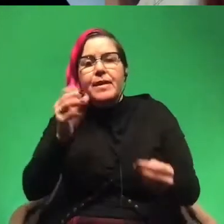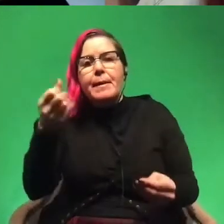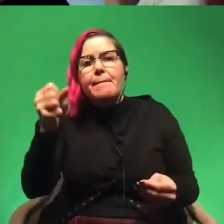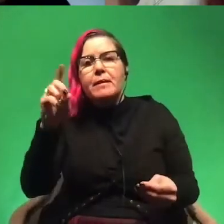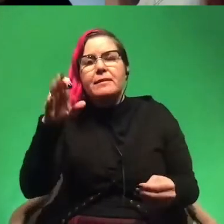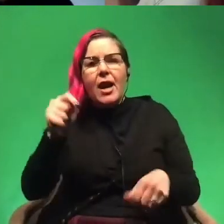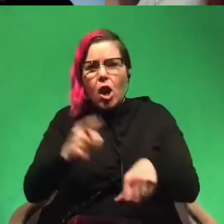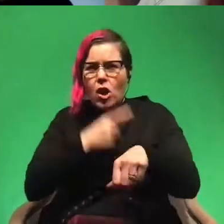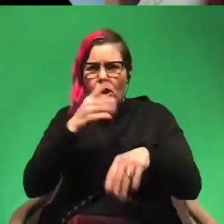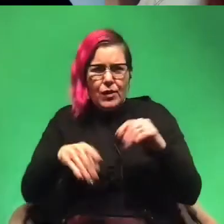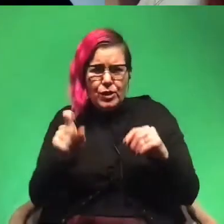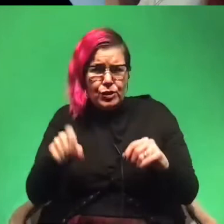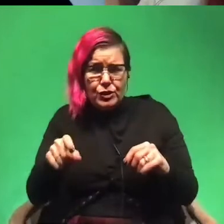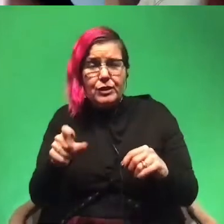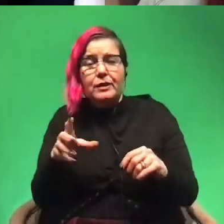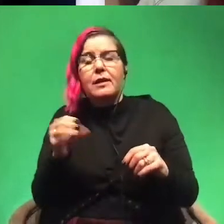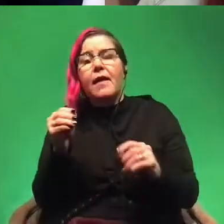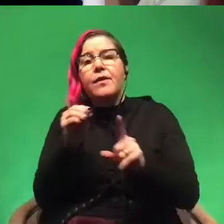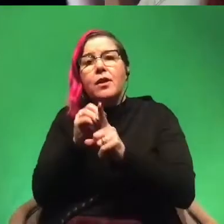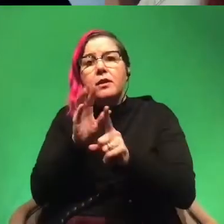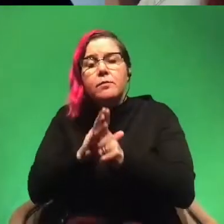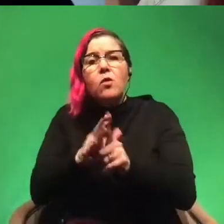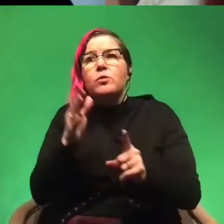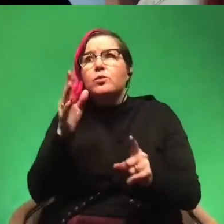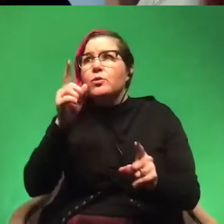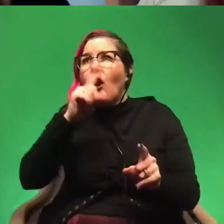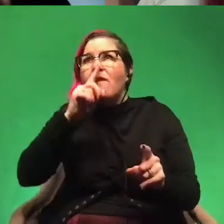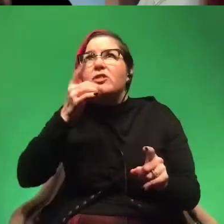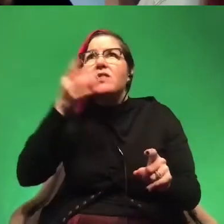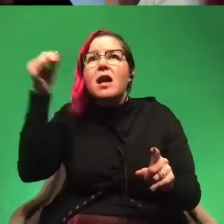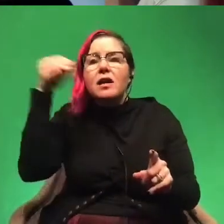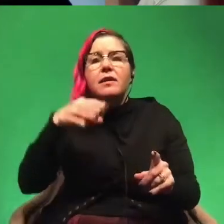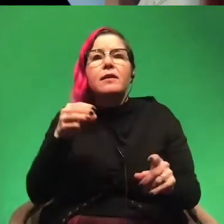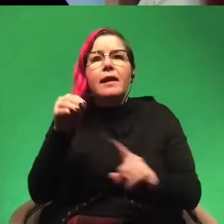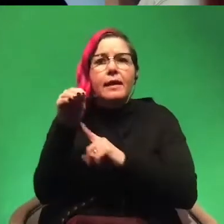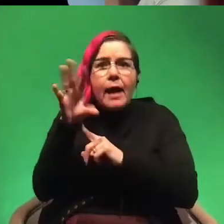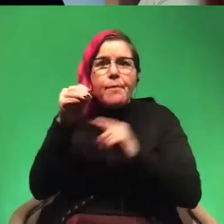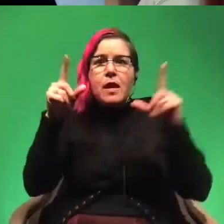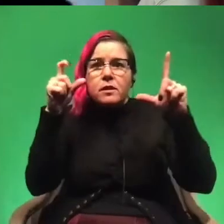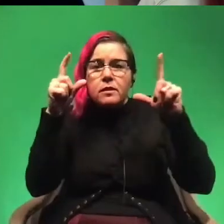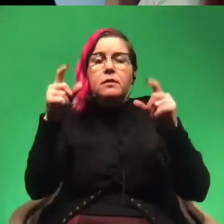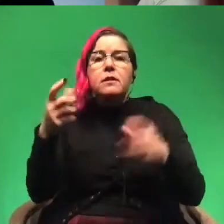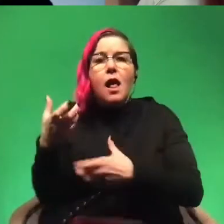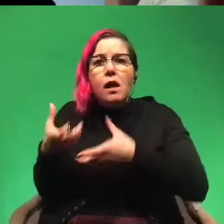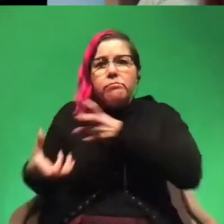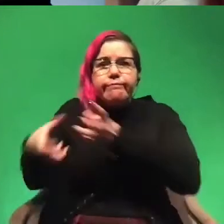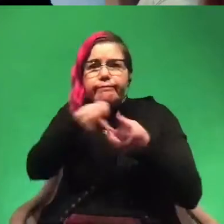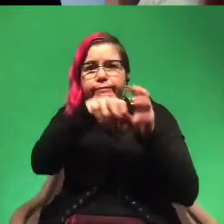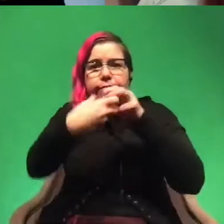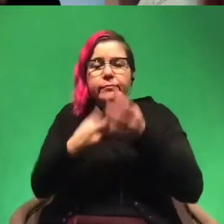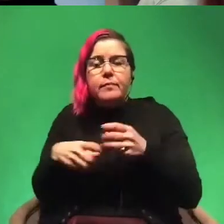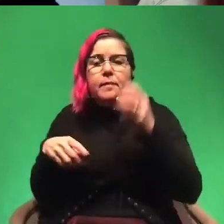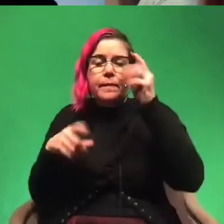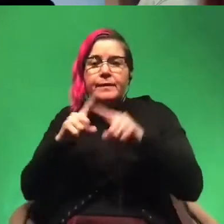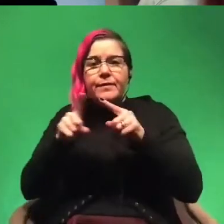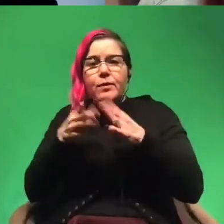longer than they need to. They're being exposed to artificial light. They're being exposed to camera flashes. They're being held and manipulated in different ways because